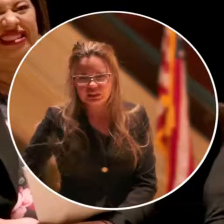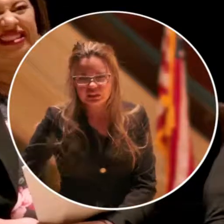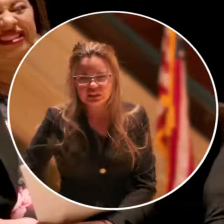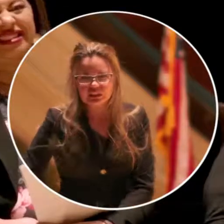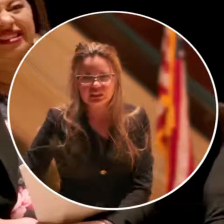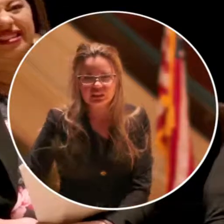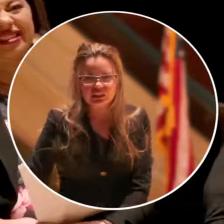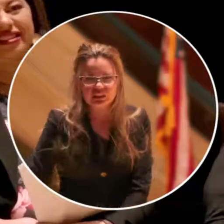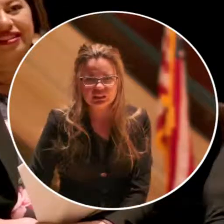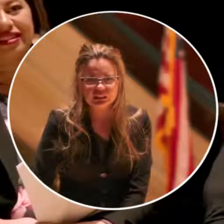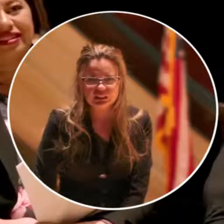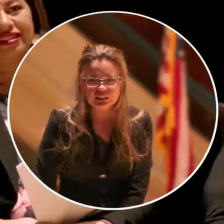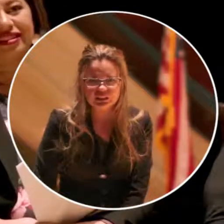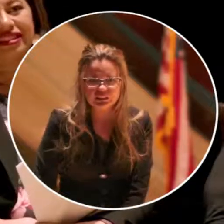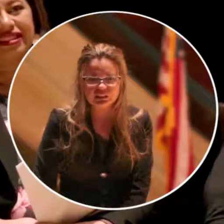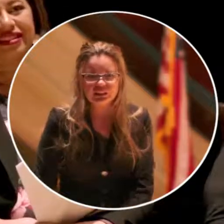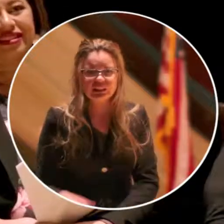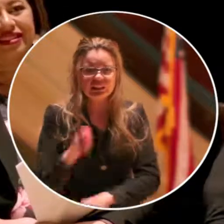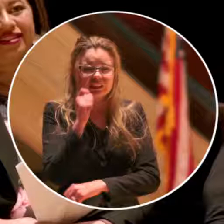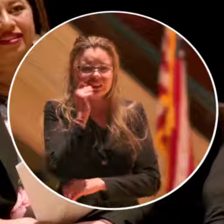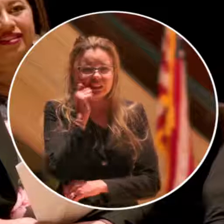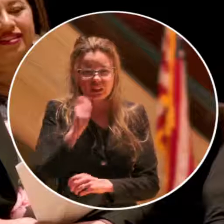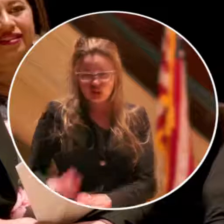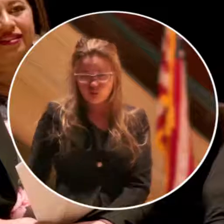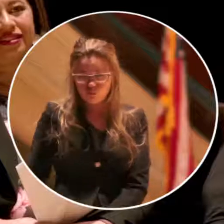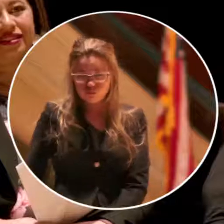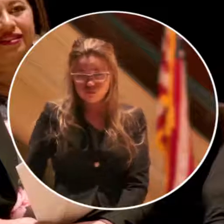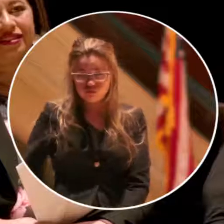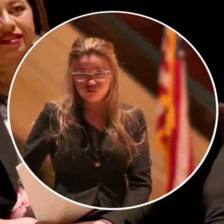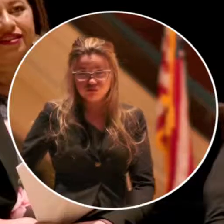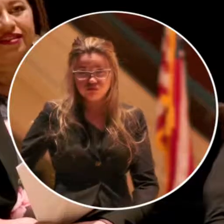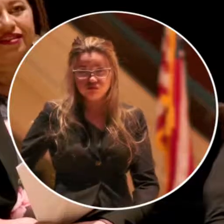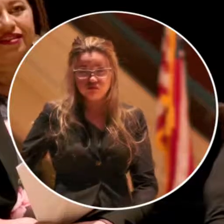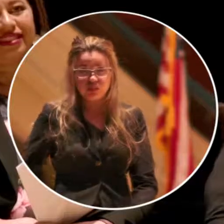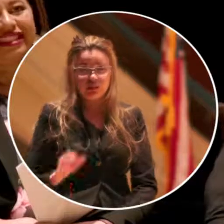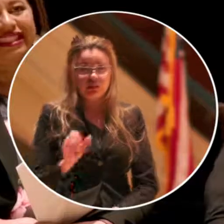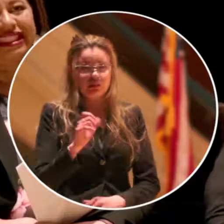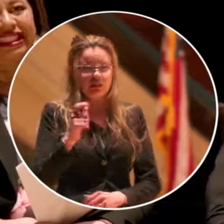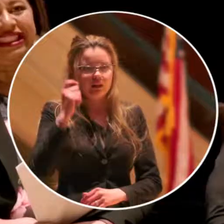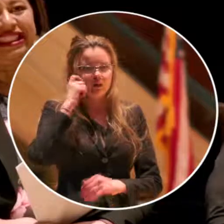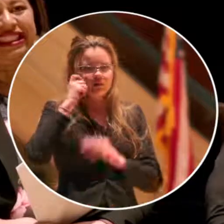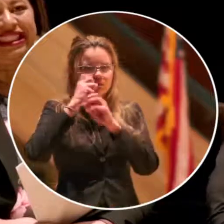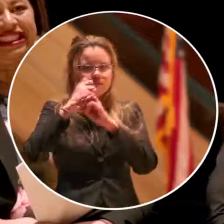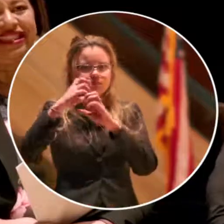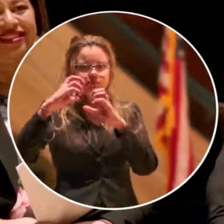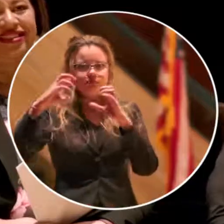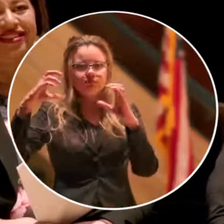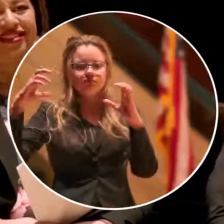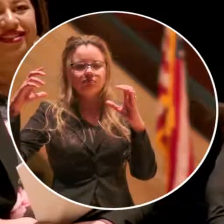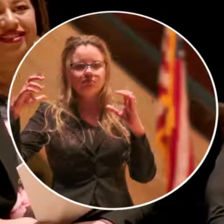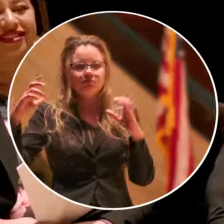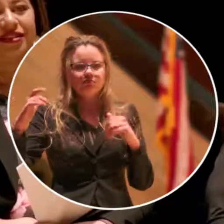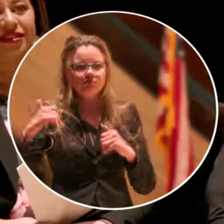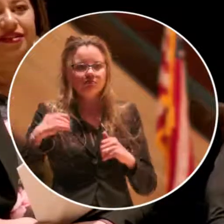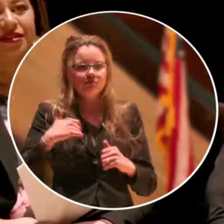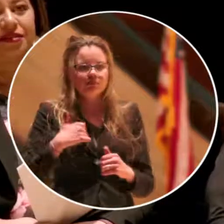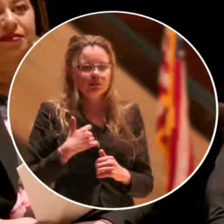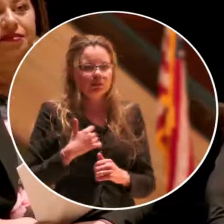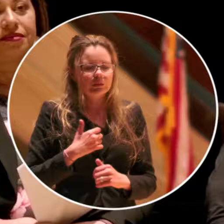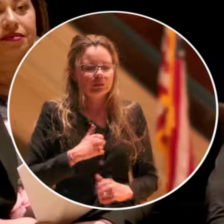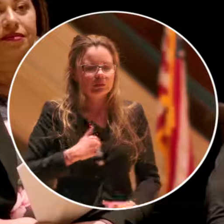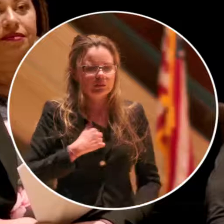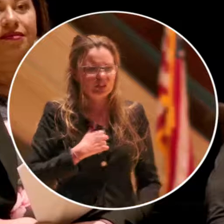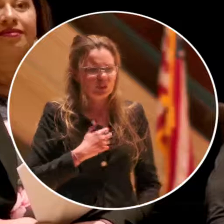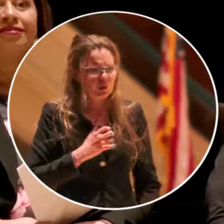toward a spreading patch of inflamed skin, like a thought bubble bloated with my dread. "Oh gosh," was all my mother